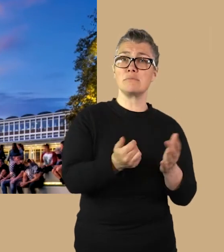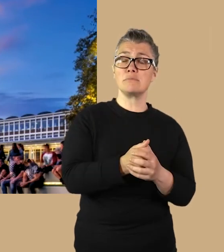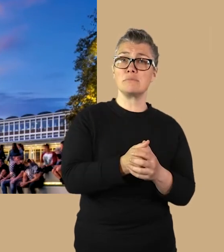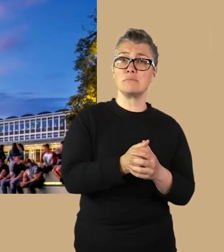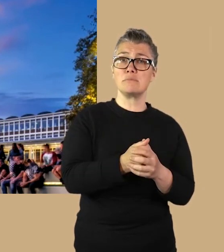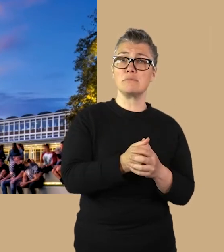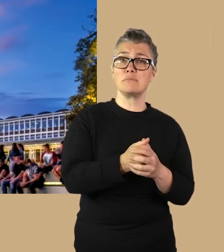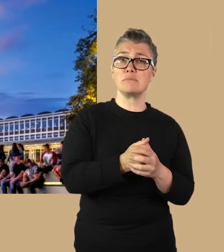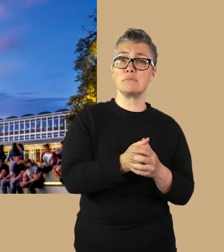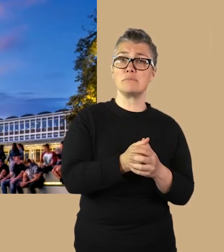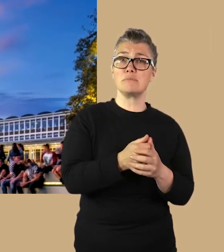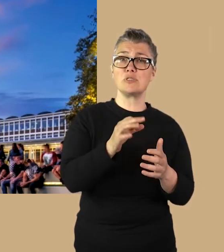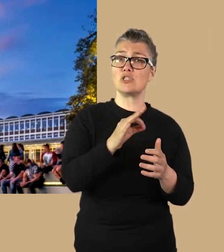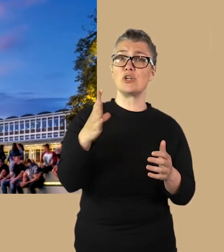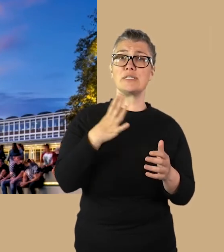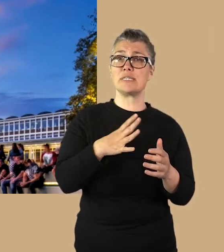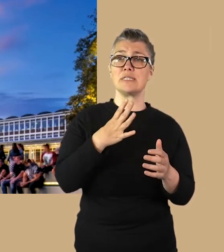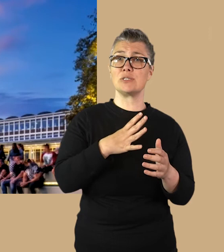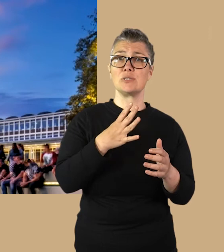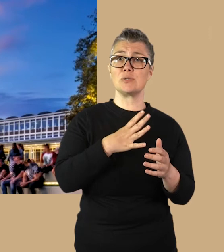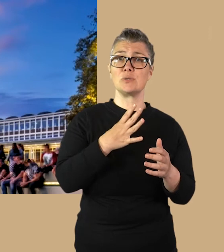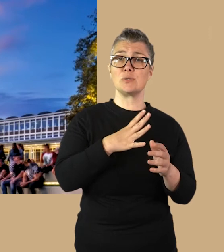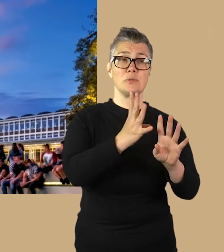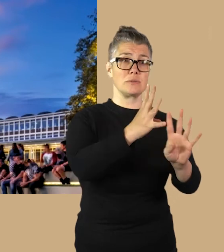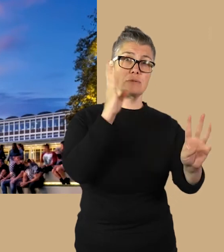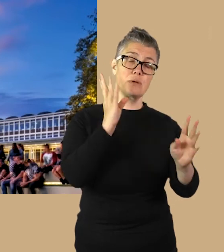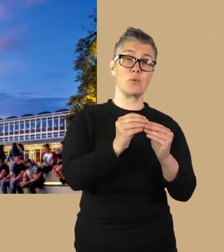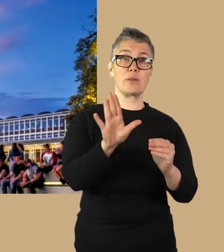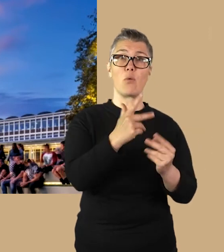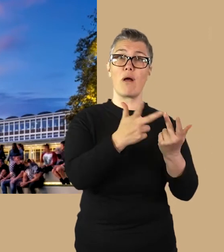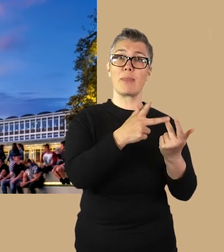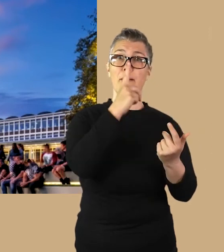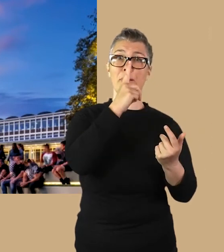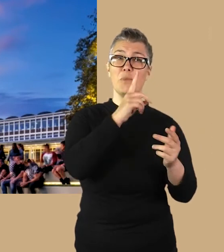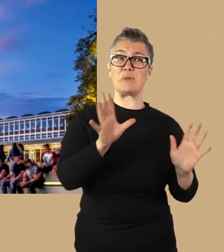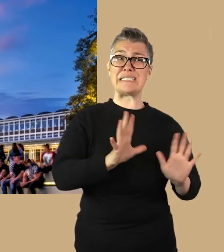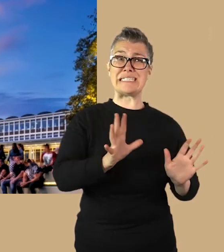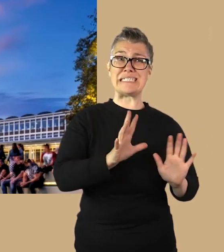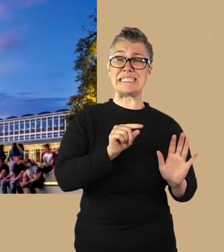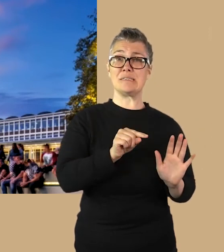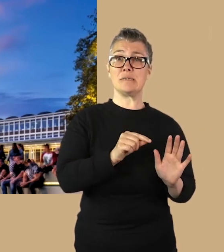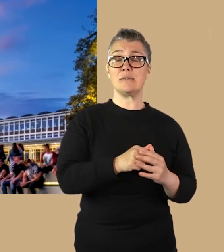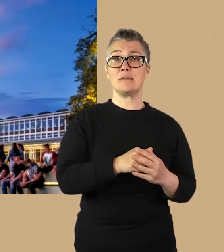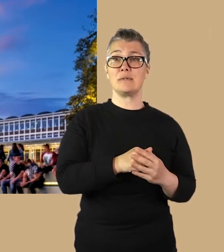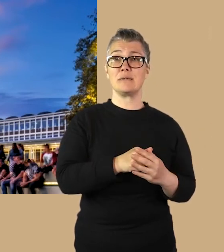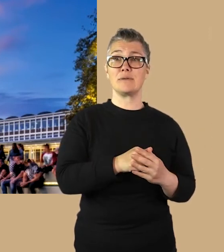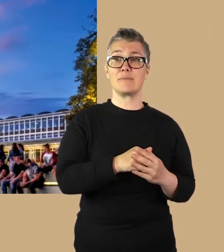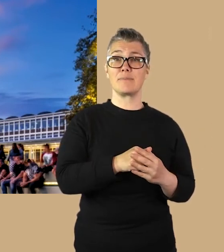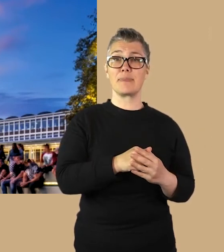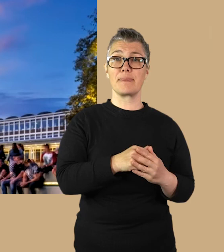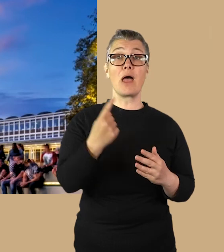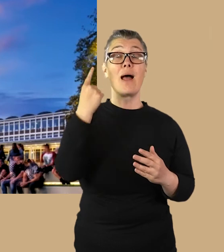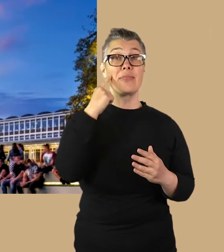online rather than actually having to queue down with everybody else in the actual cafeteria ahead